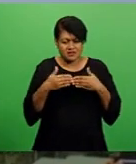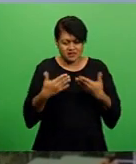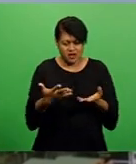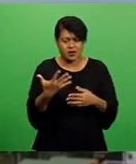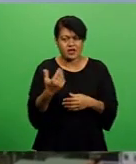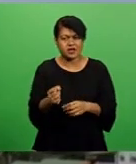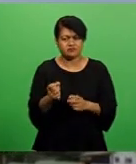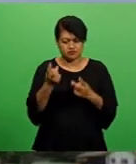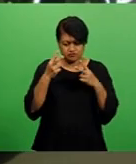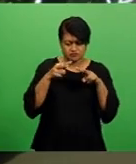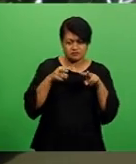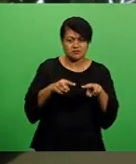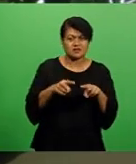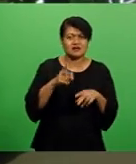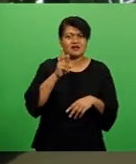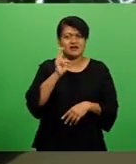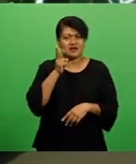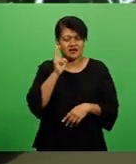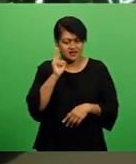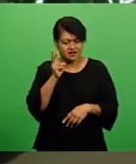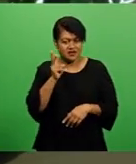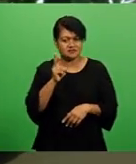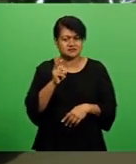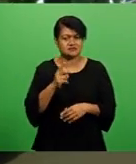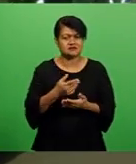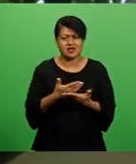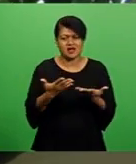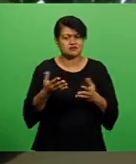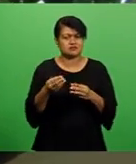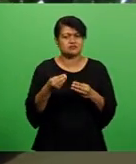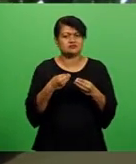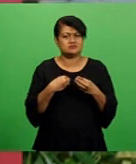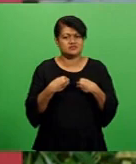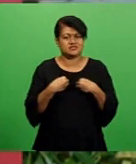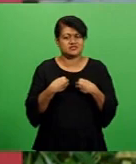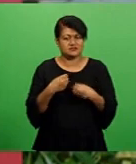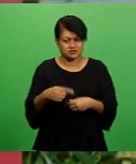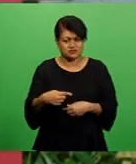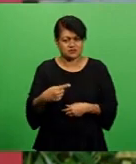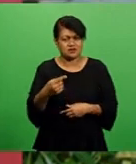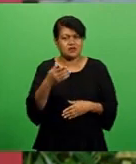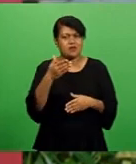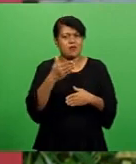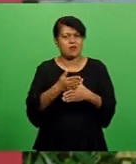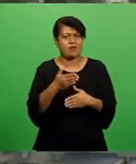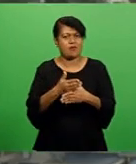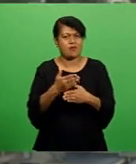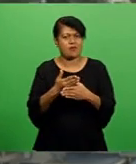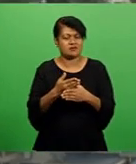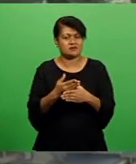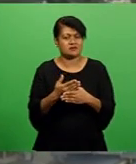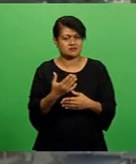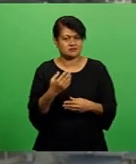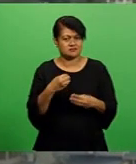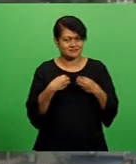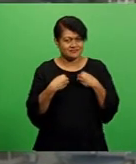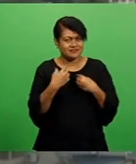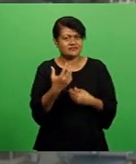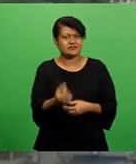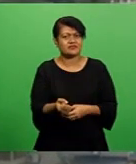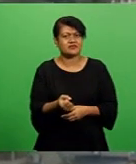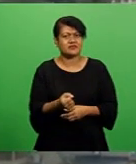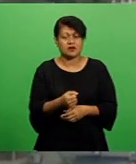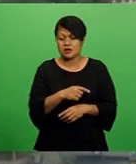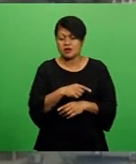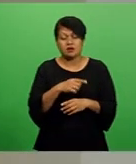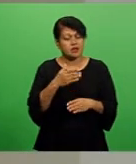operations and find alternatives to sustain their business. Something we have been able to sustain ourselves, and the agents have been able to sustain. They just have to work